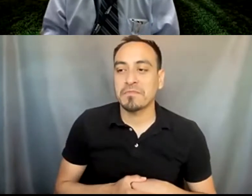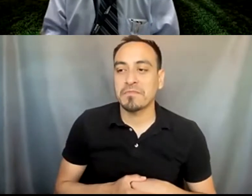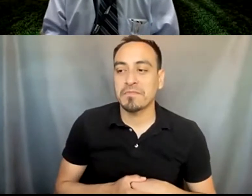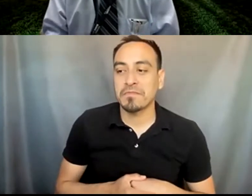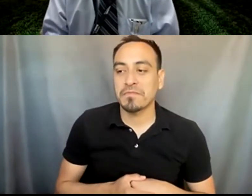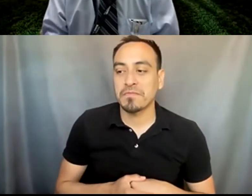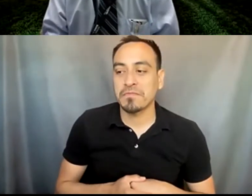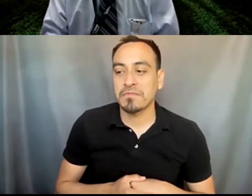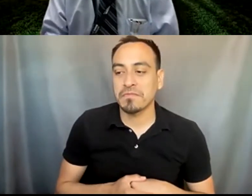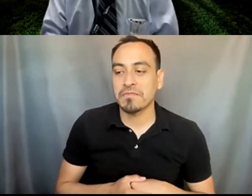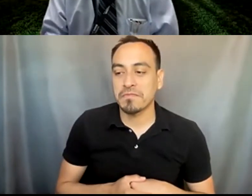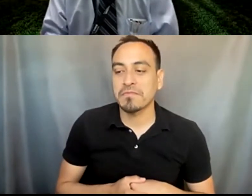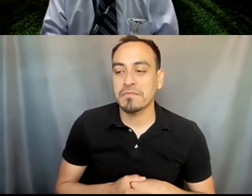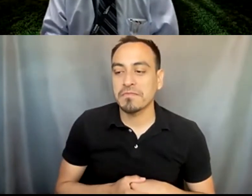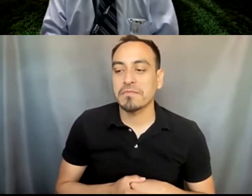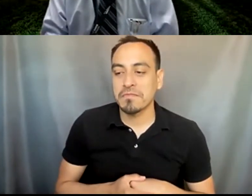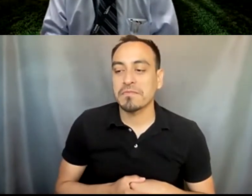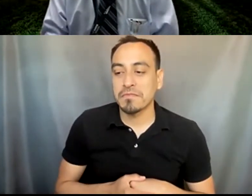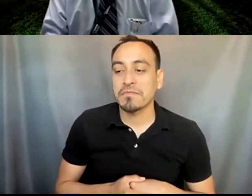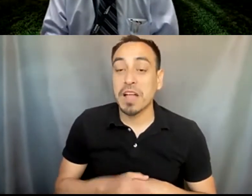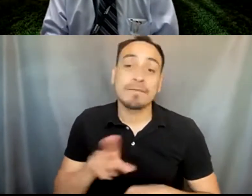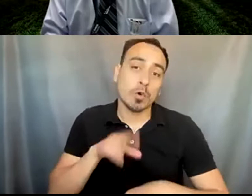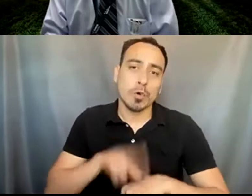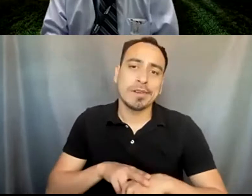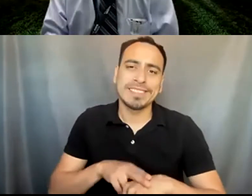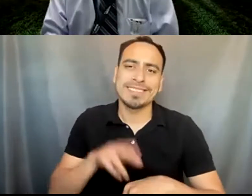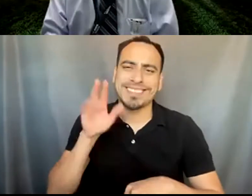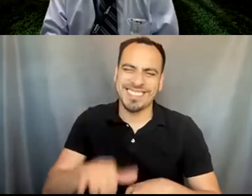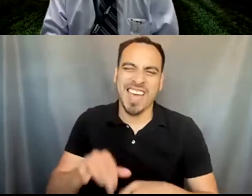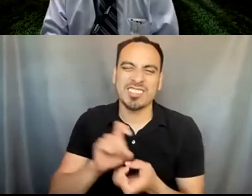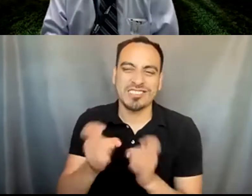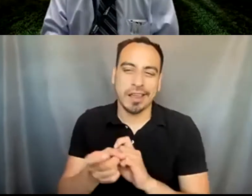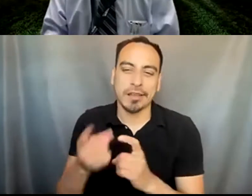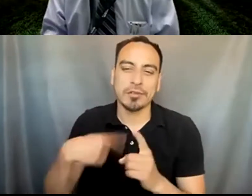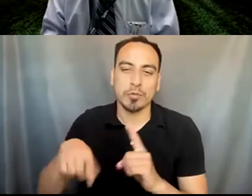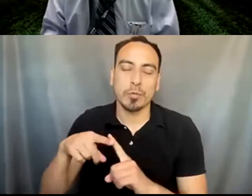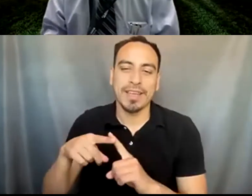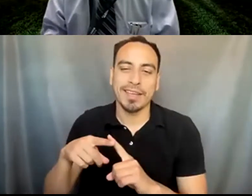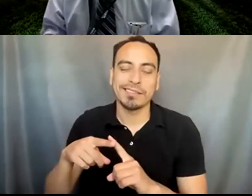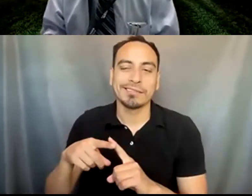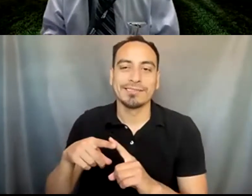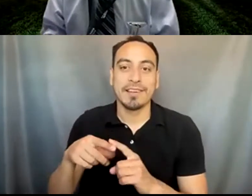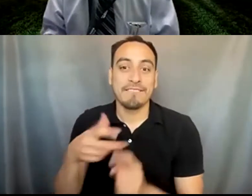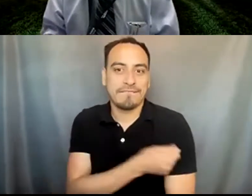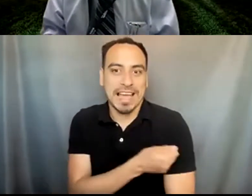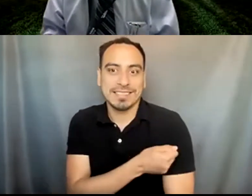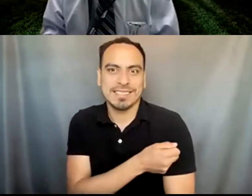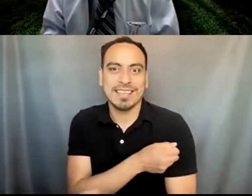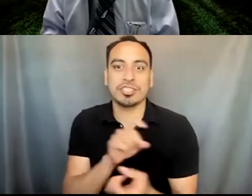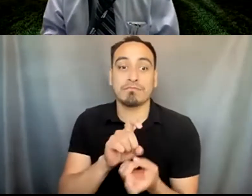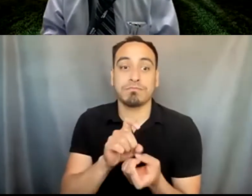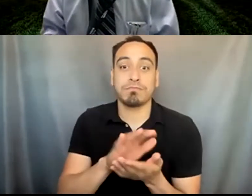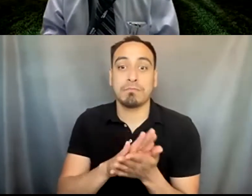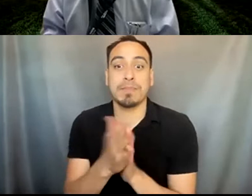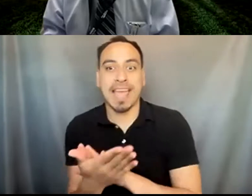to strictly age-based. So I think that did contribute. And